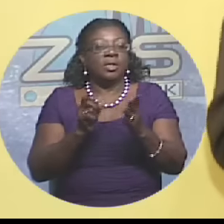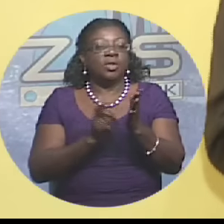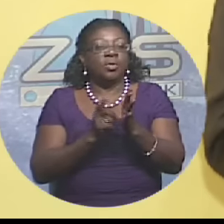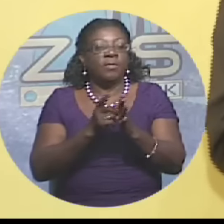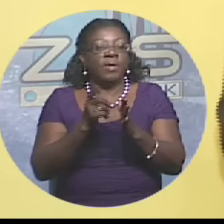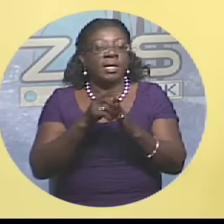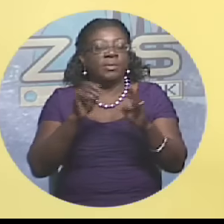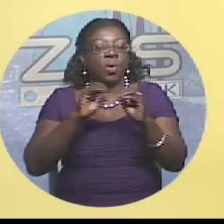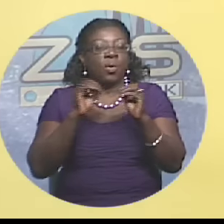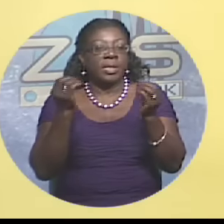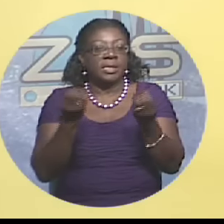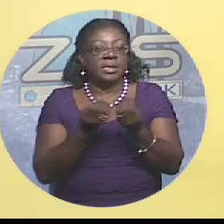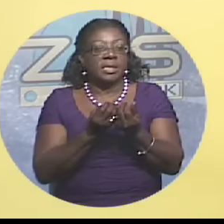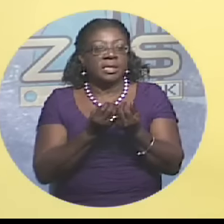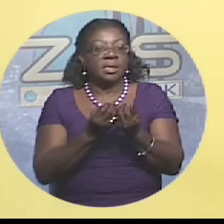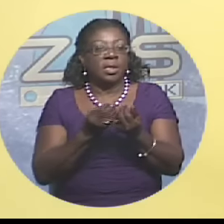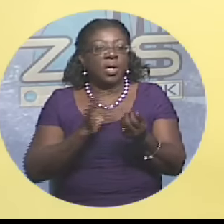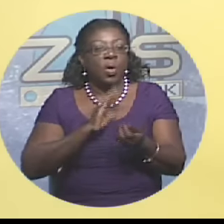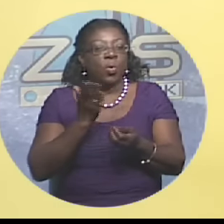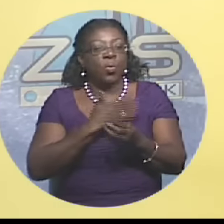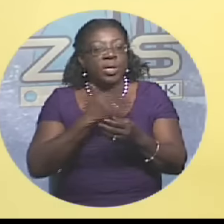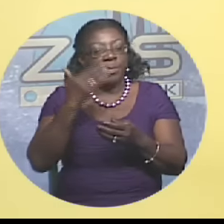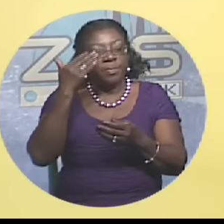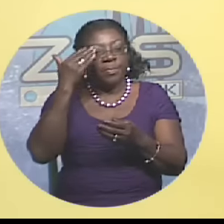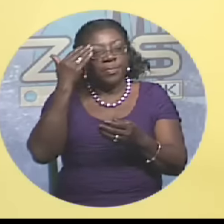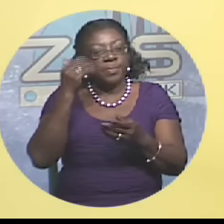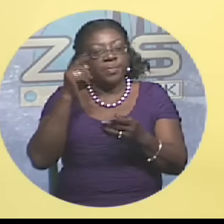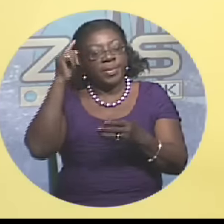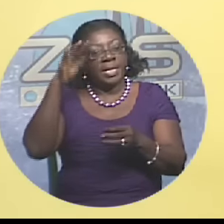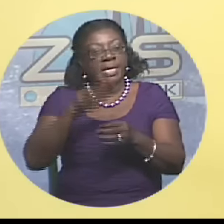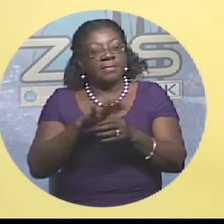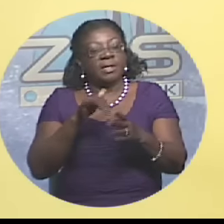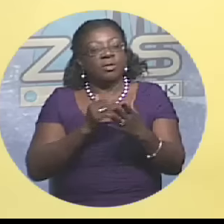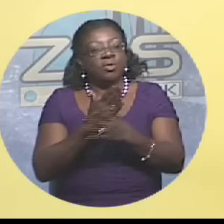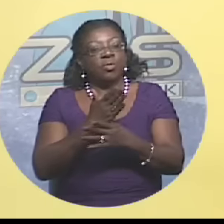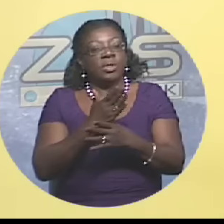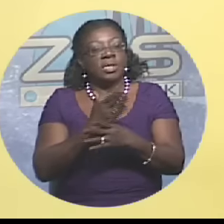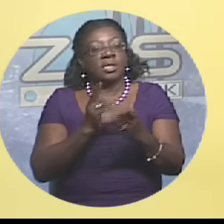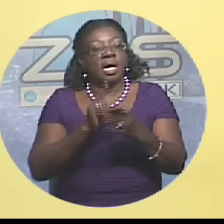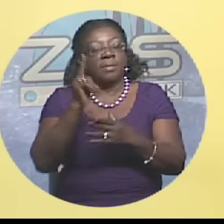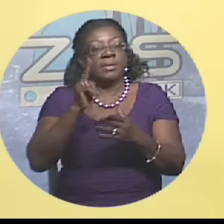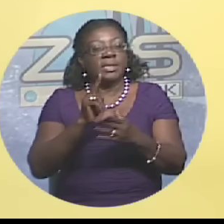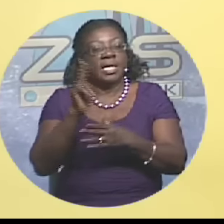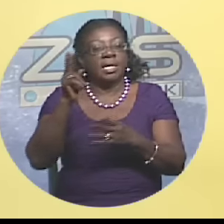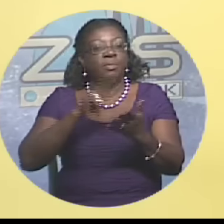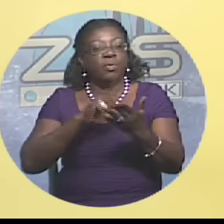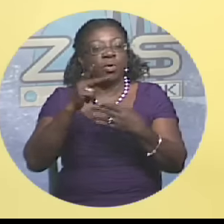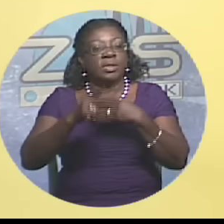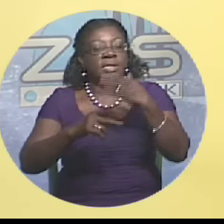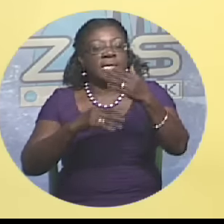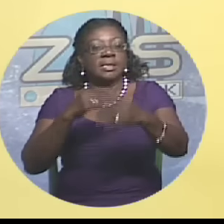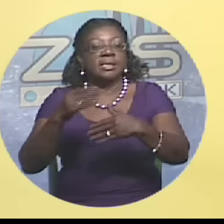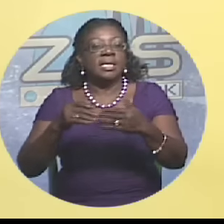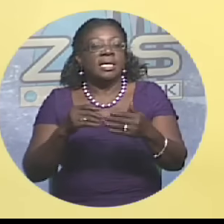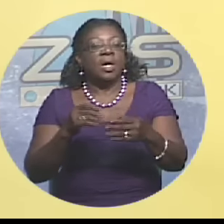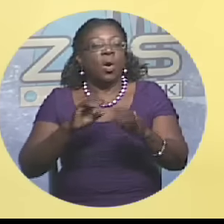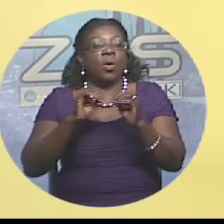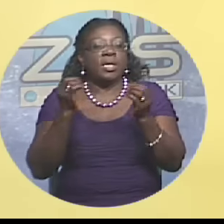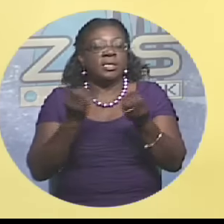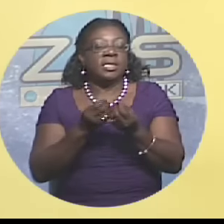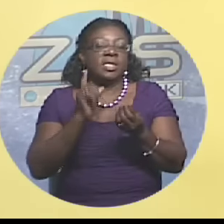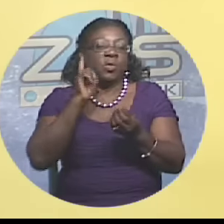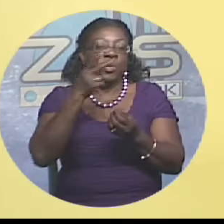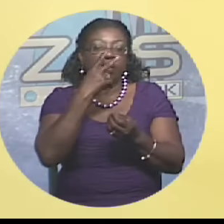develop the organization. We believe through this upskill process, organizations will see growth